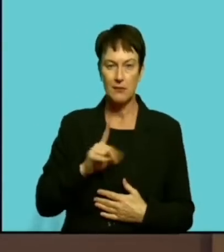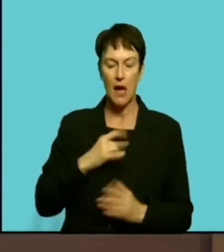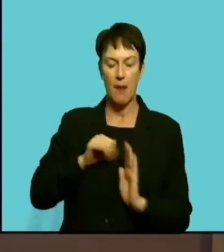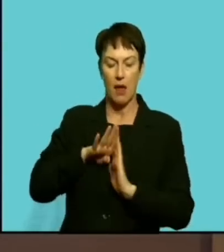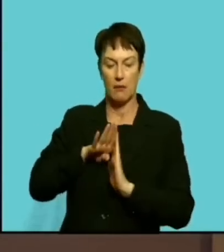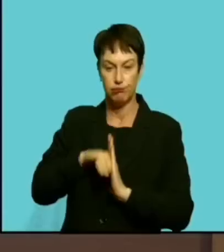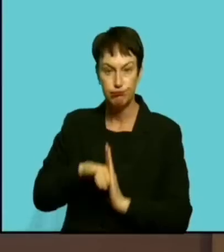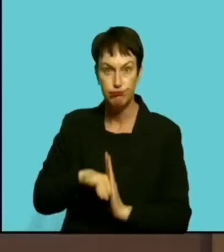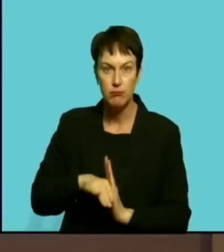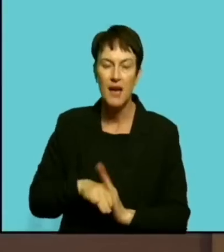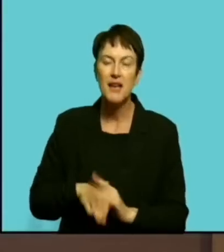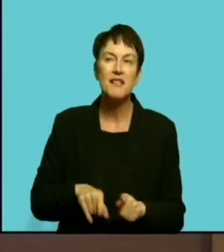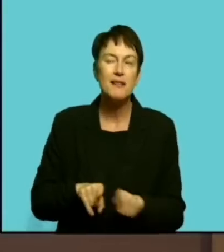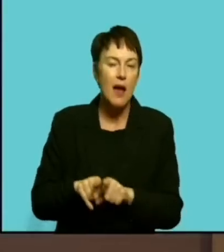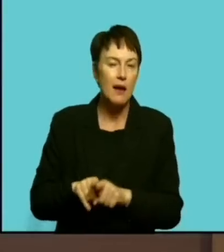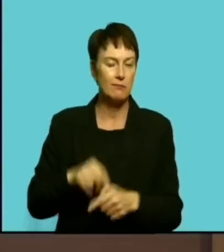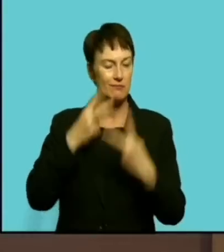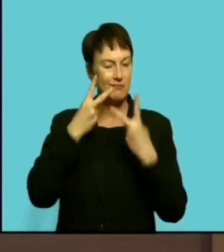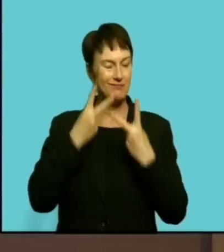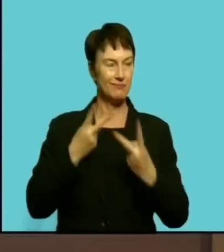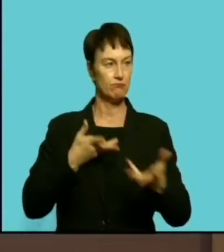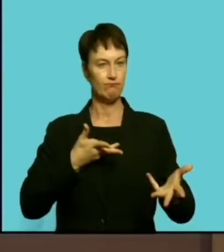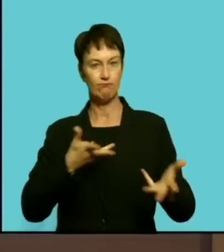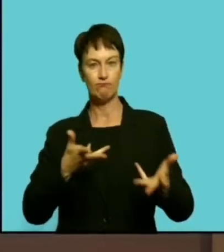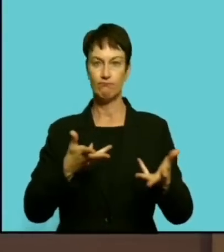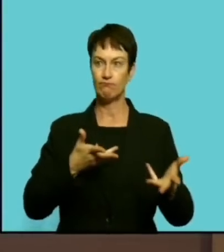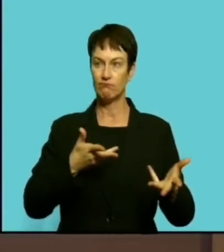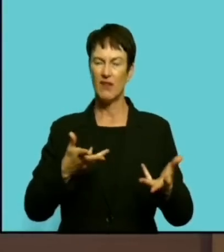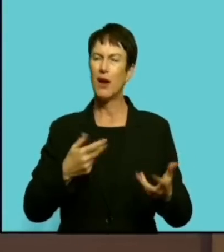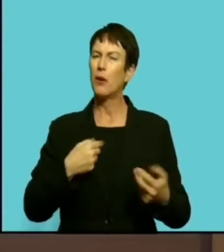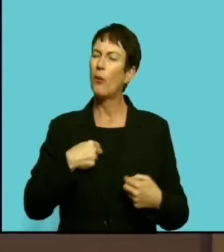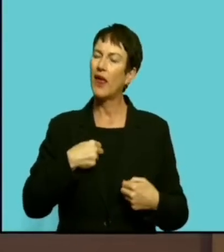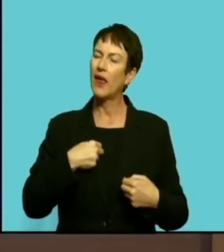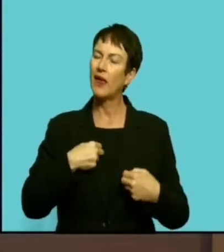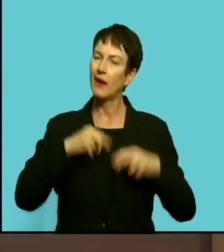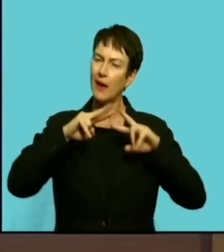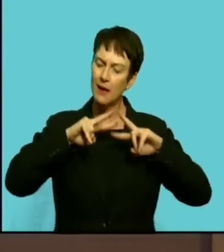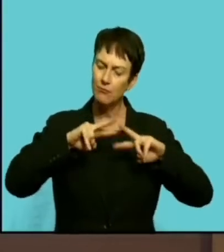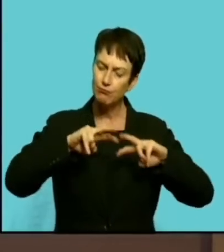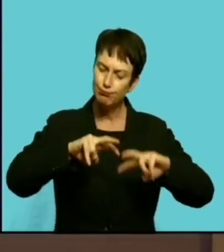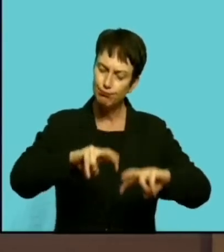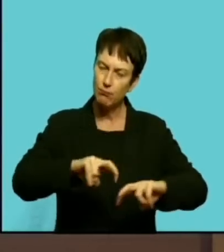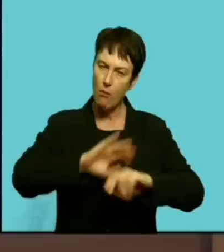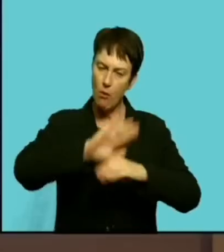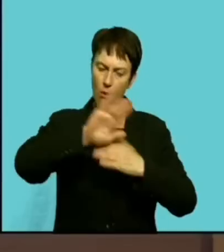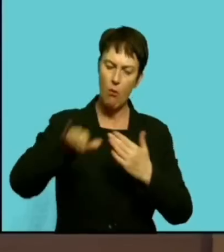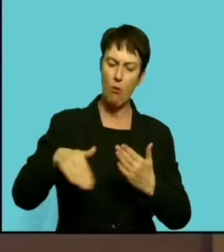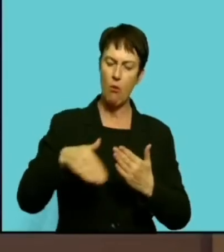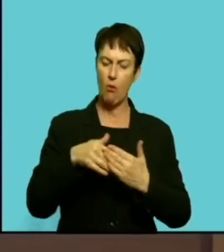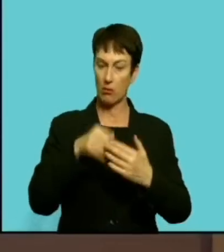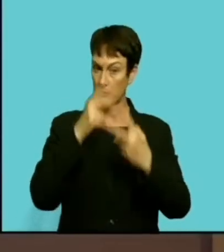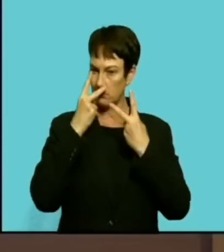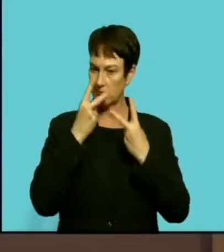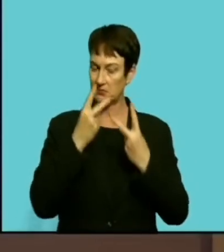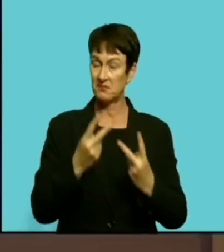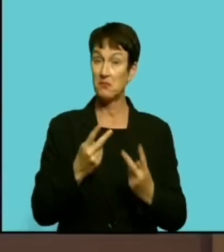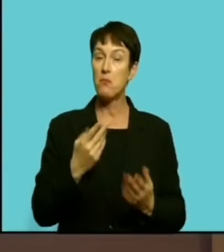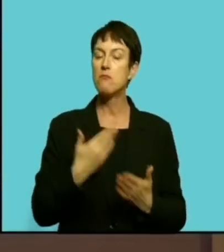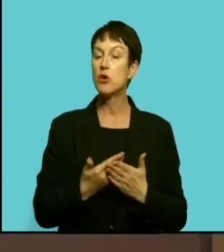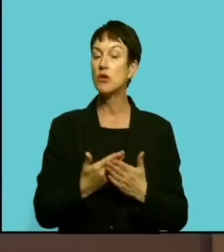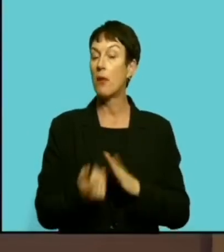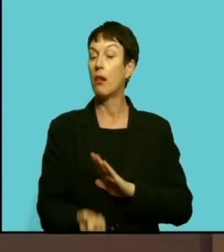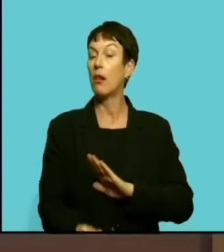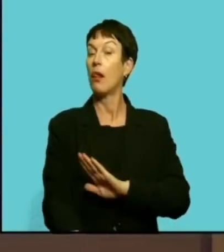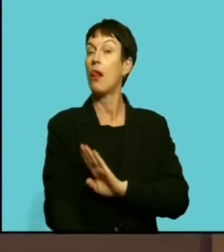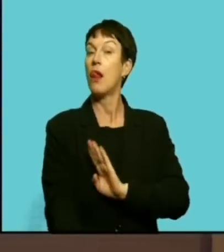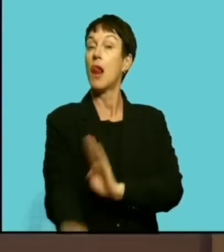formulation. And as we stated, we look through these things and look for any evidence of potential second round effects, and that